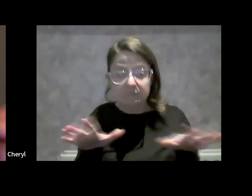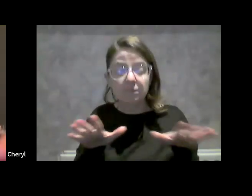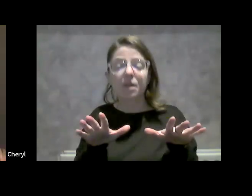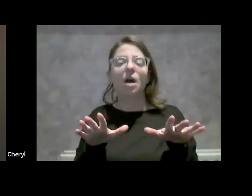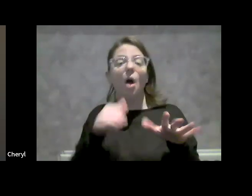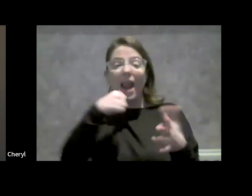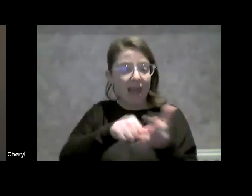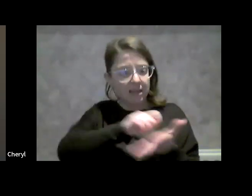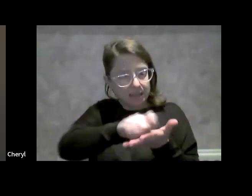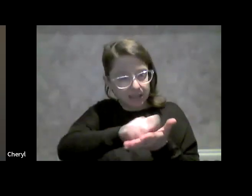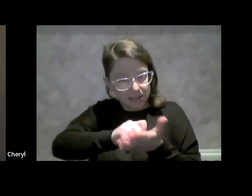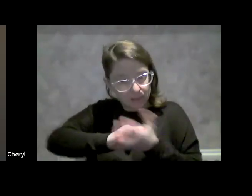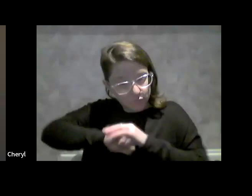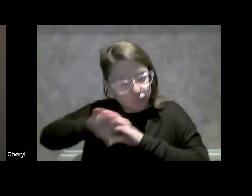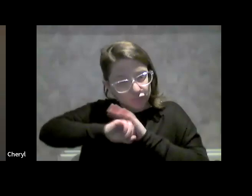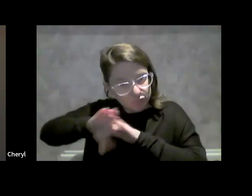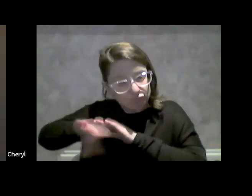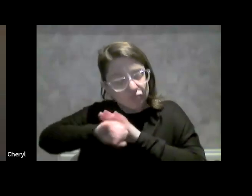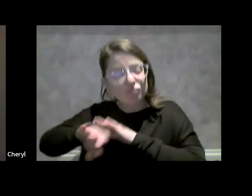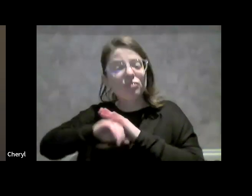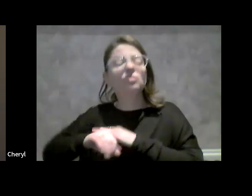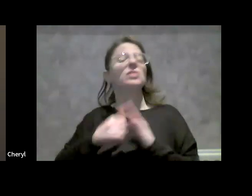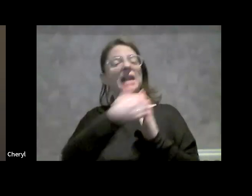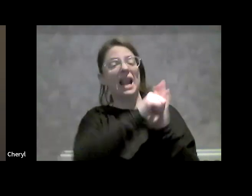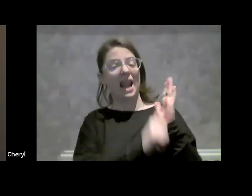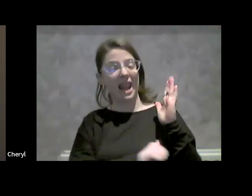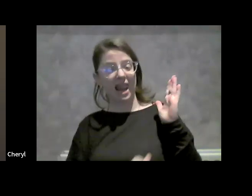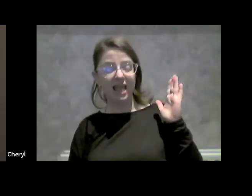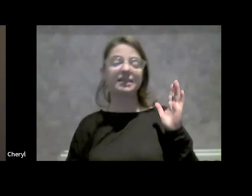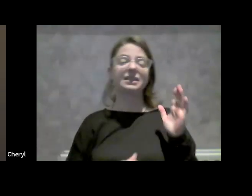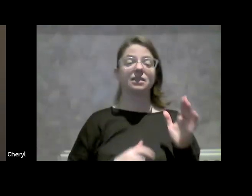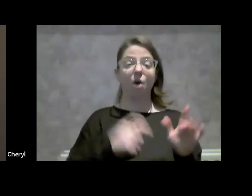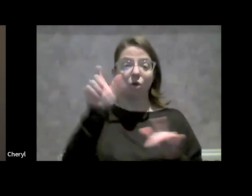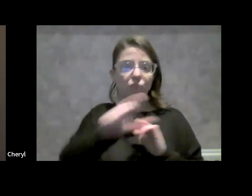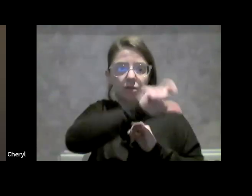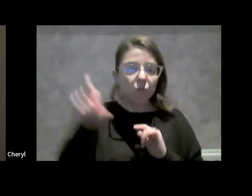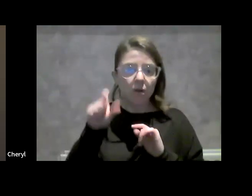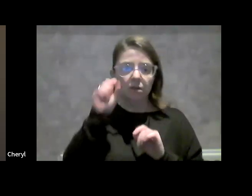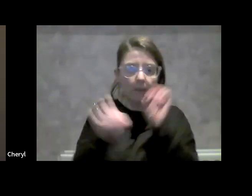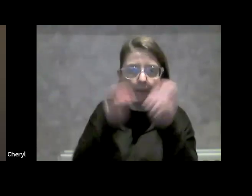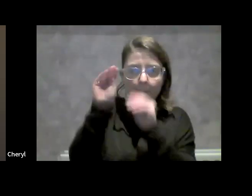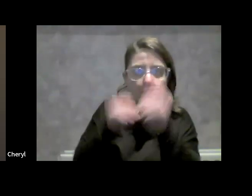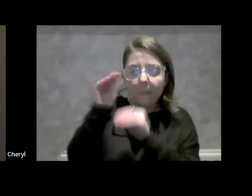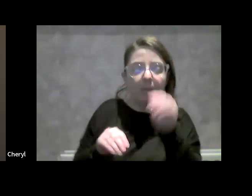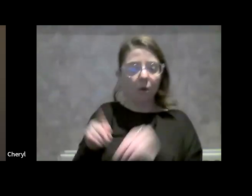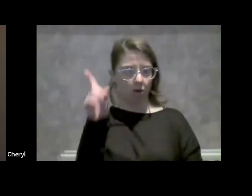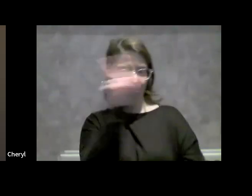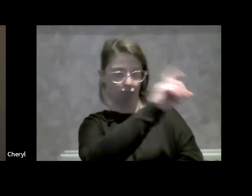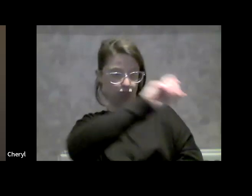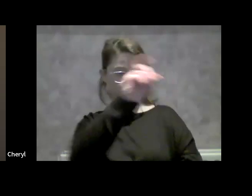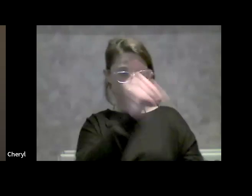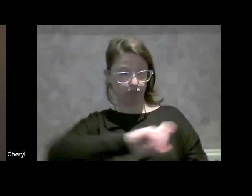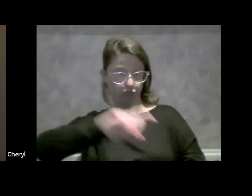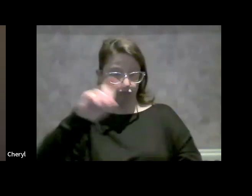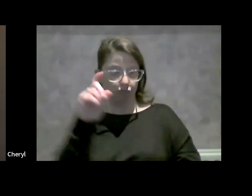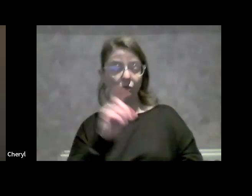through letterboxes, sneak them onto people's shopping lists, finish people's crosswords with them, tag bus seats with them, message them